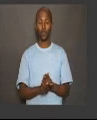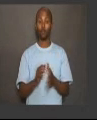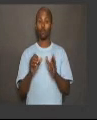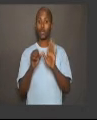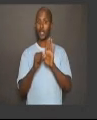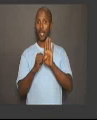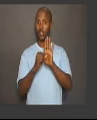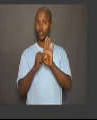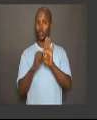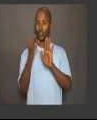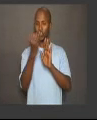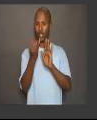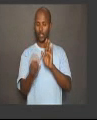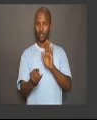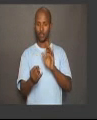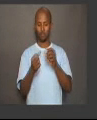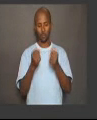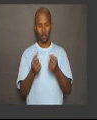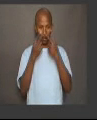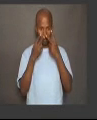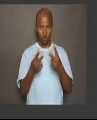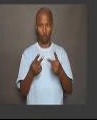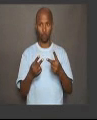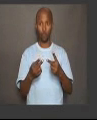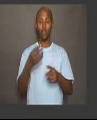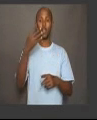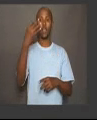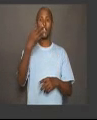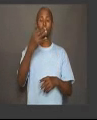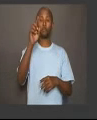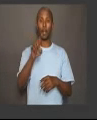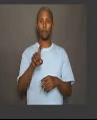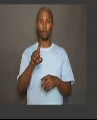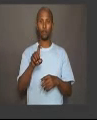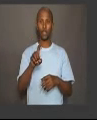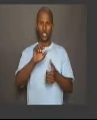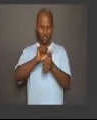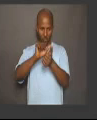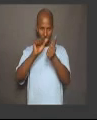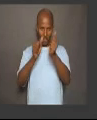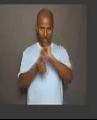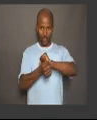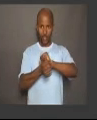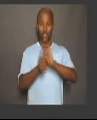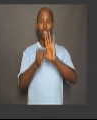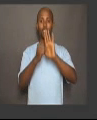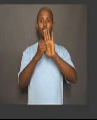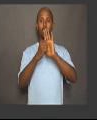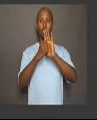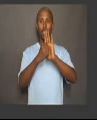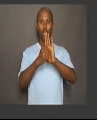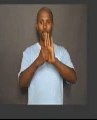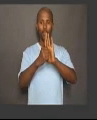From the sign chart, we can observe that f prime changes its